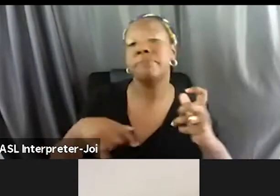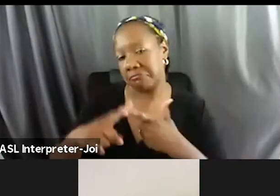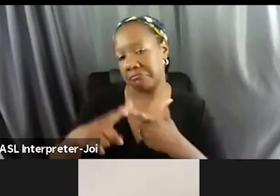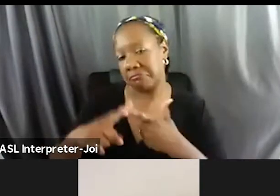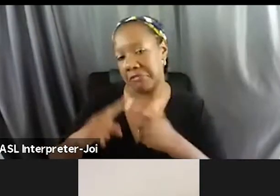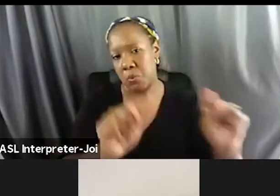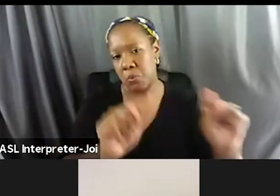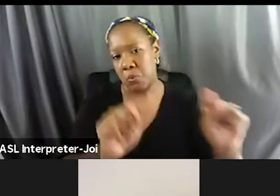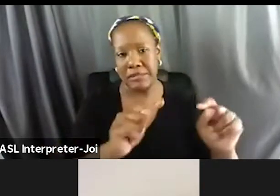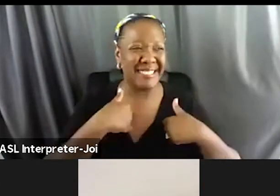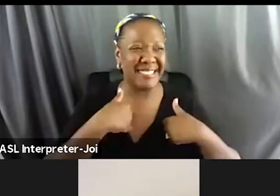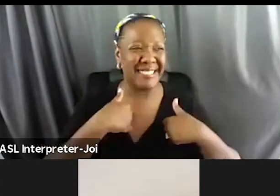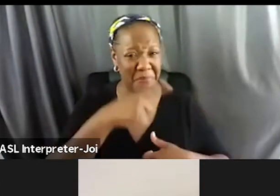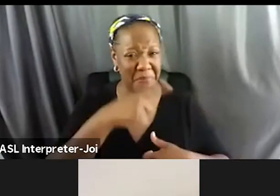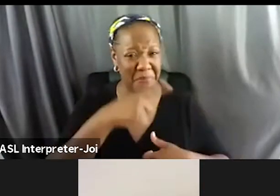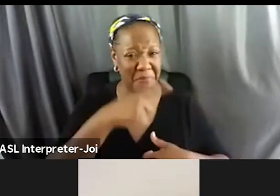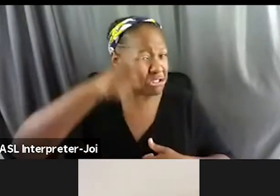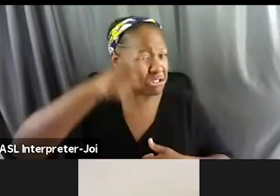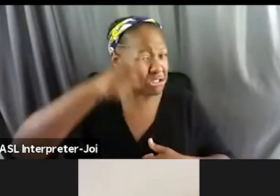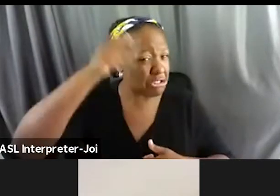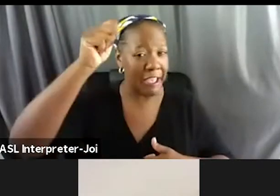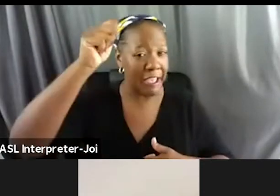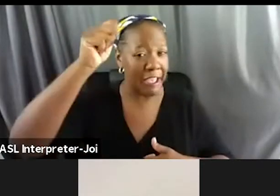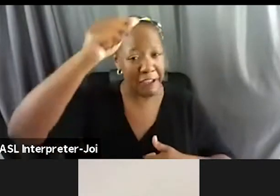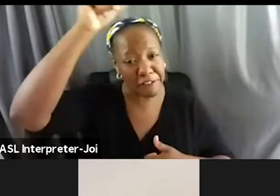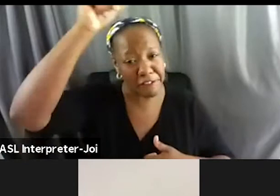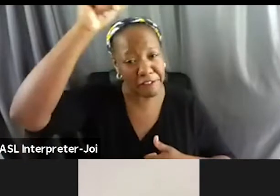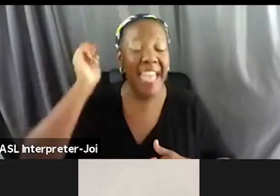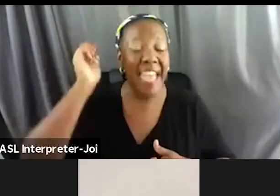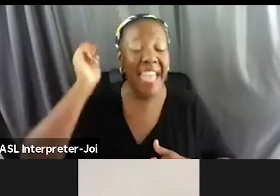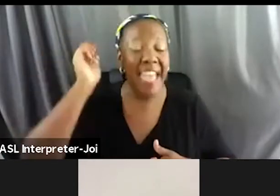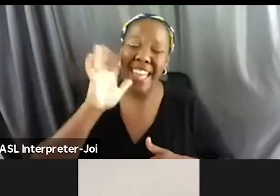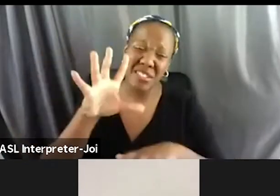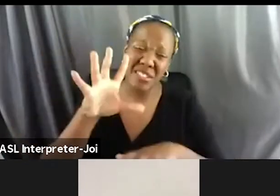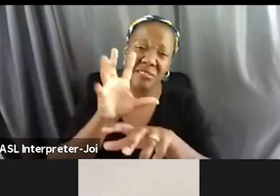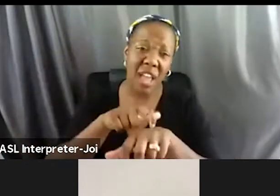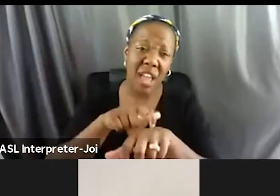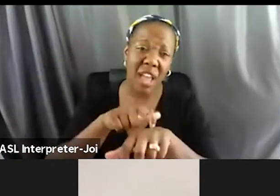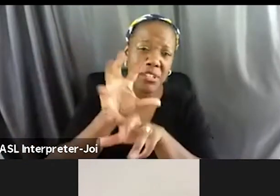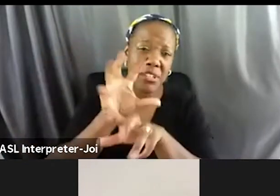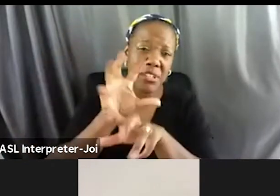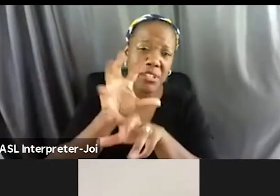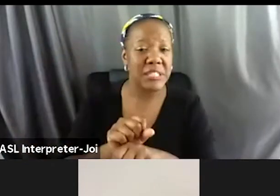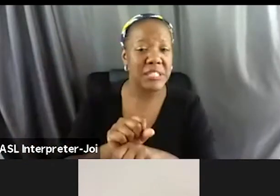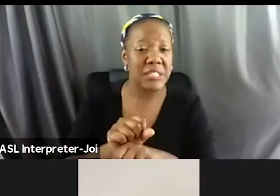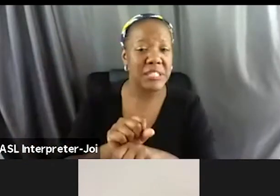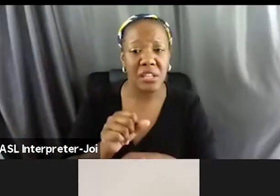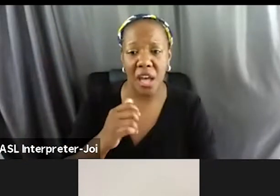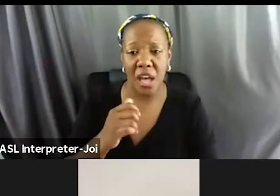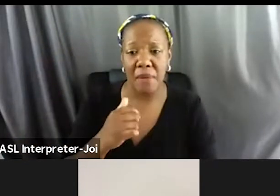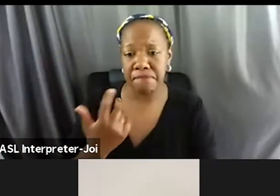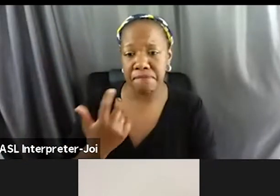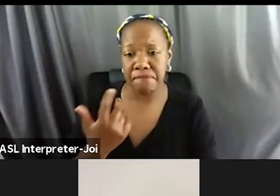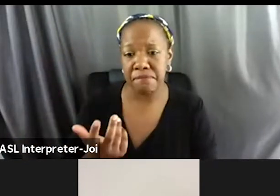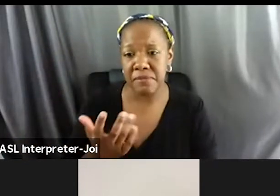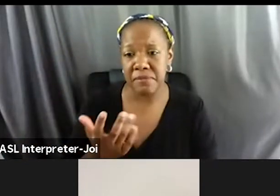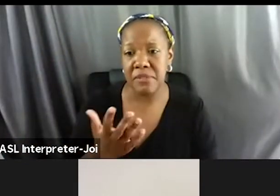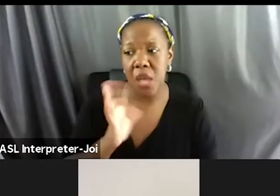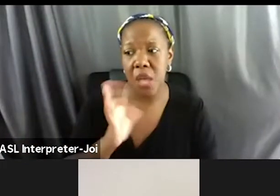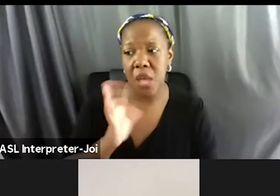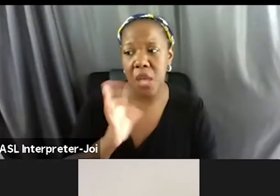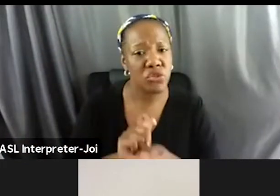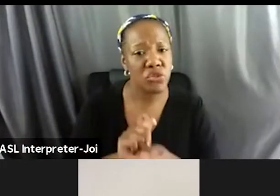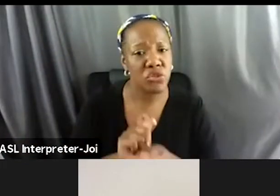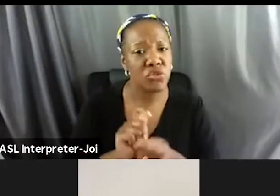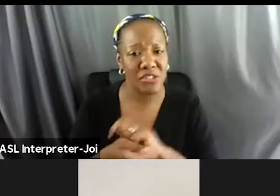some time to get used to it, even though I had my hair really short. So it was a transition. And like I said, I